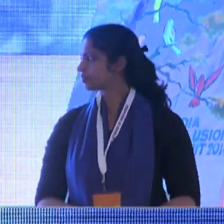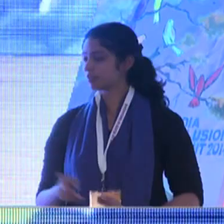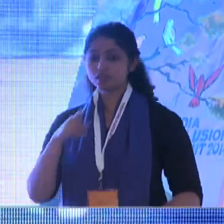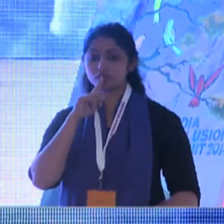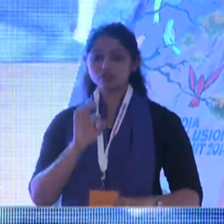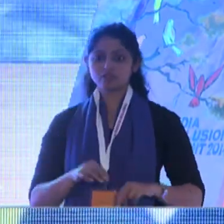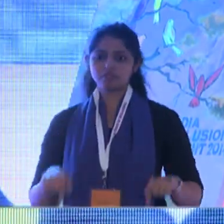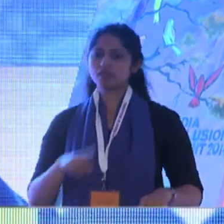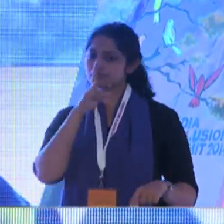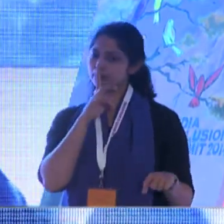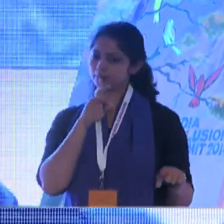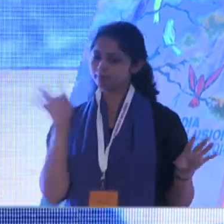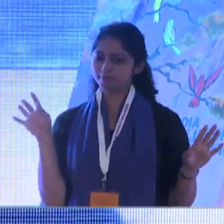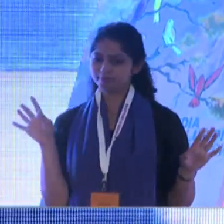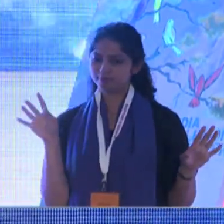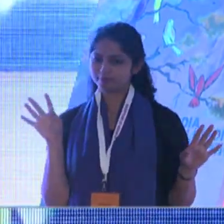today I have been silenced.